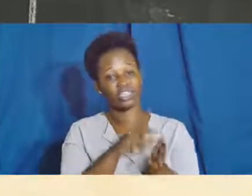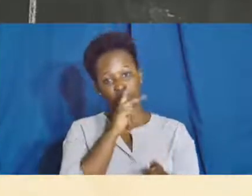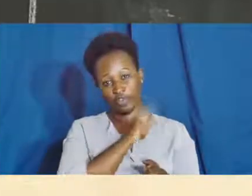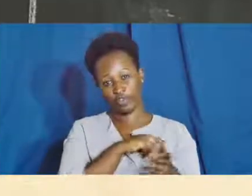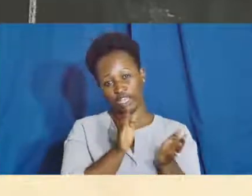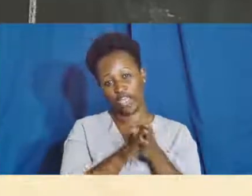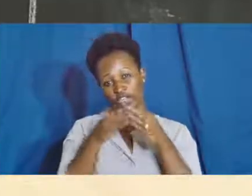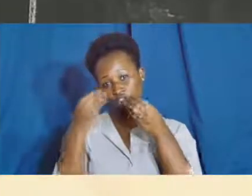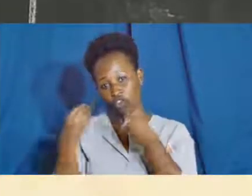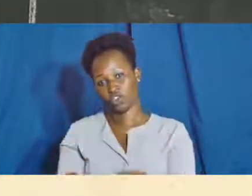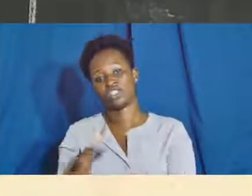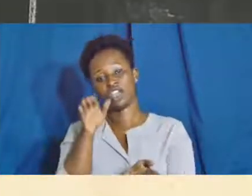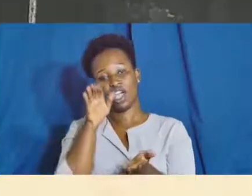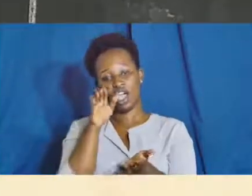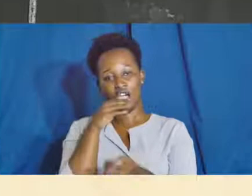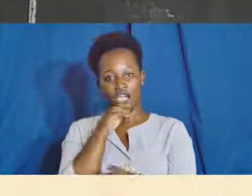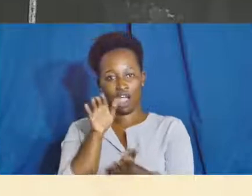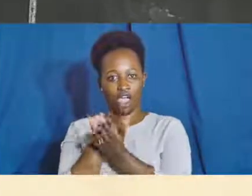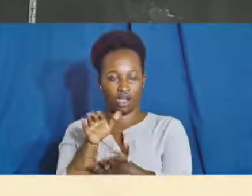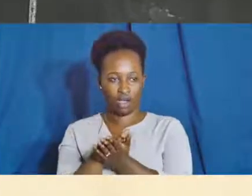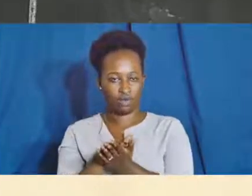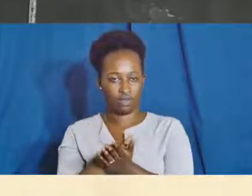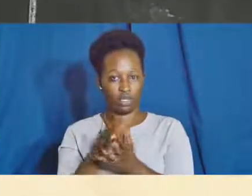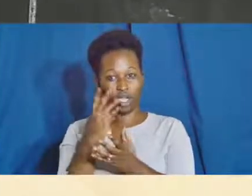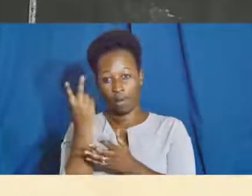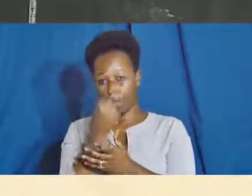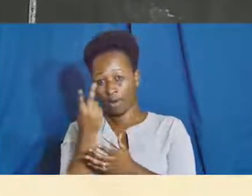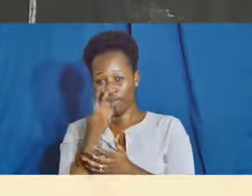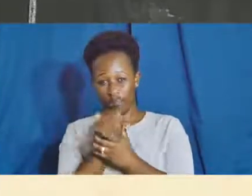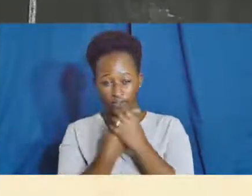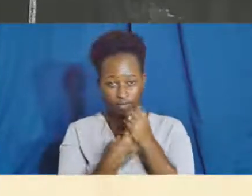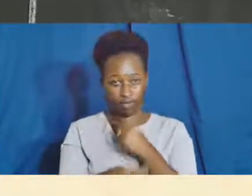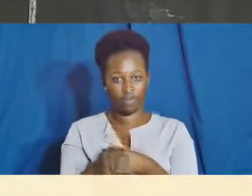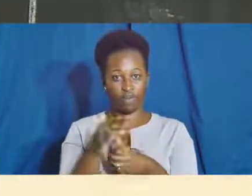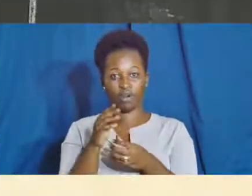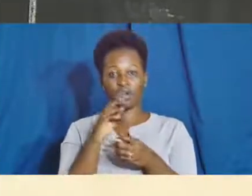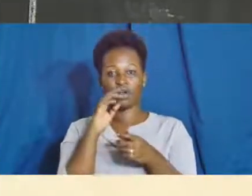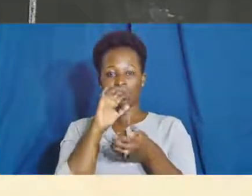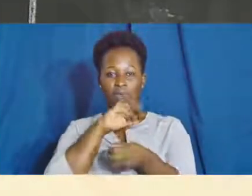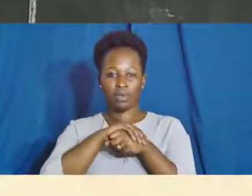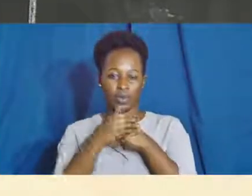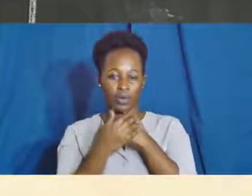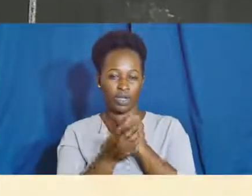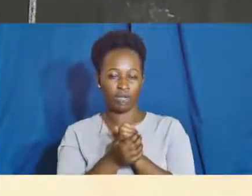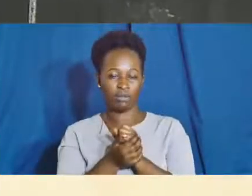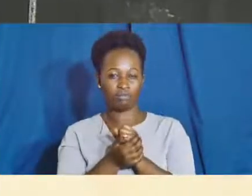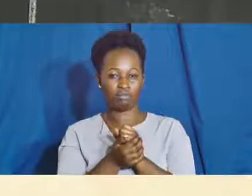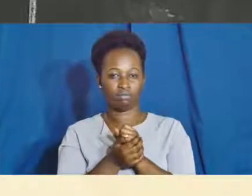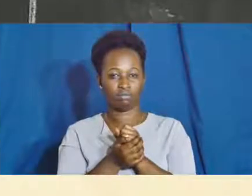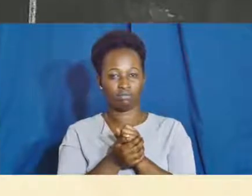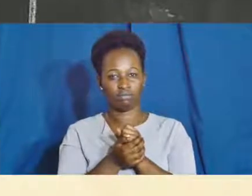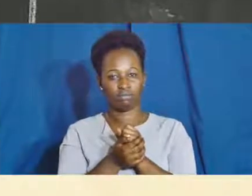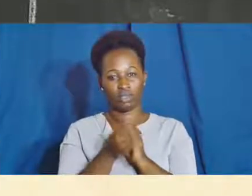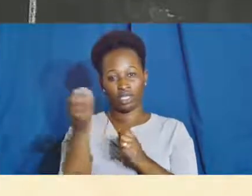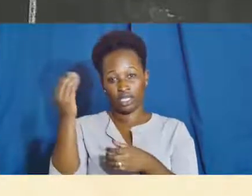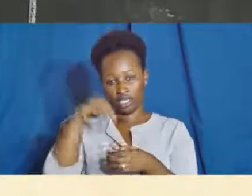The combination of the two, they form an income statement. So we went on and we talked about the trading account,